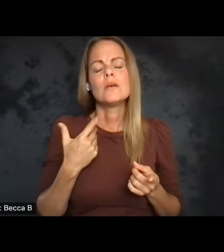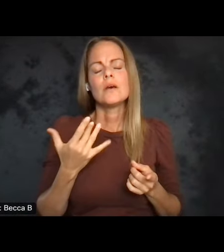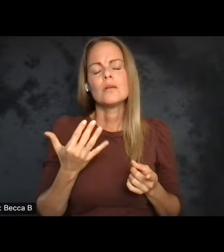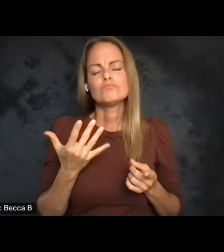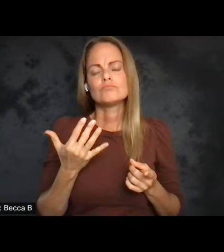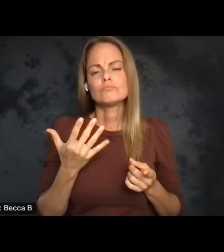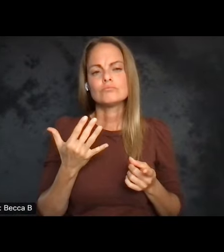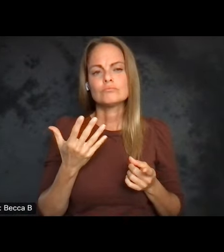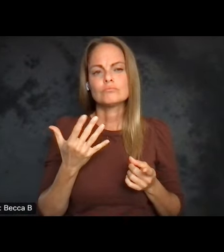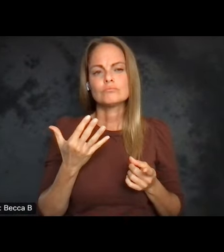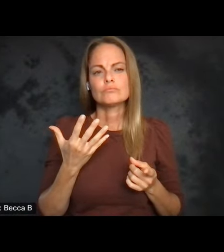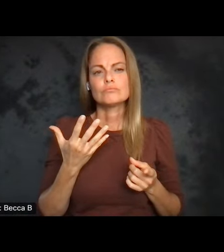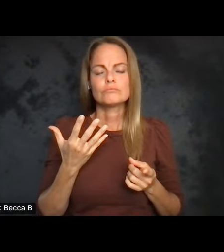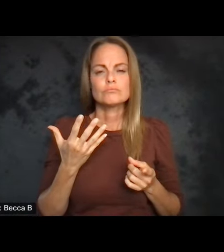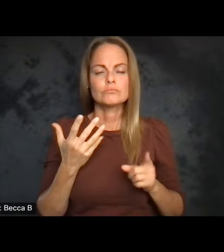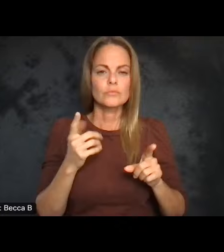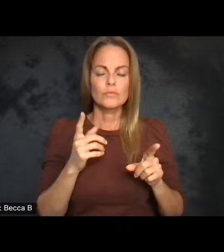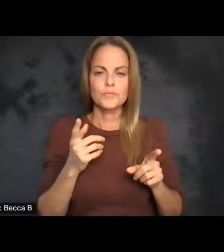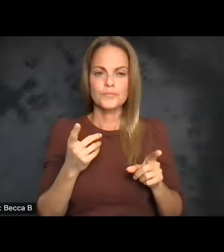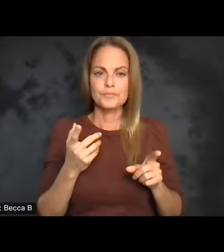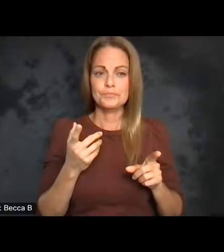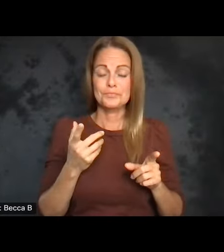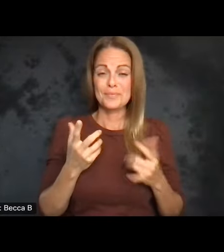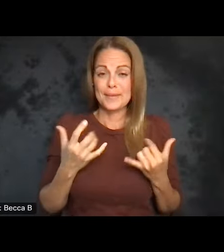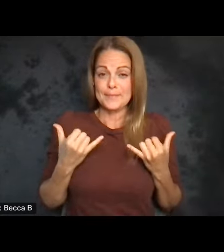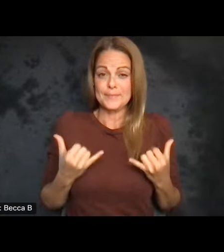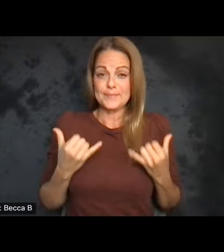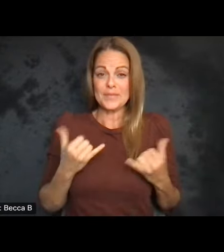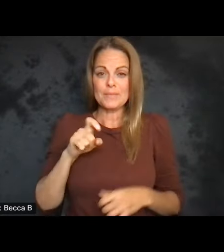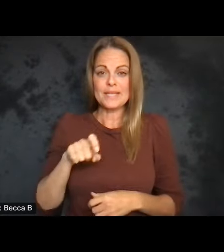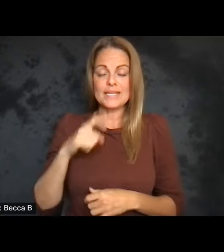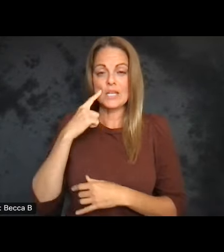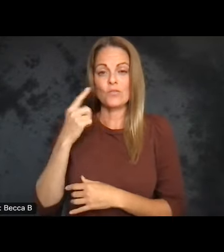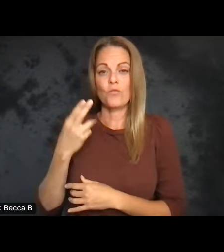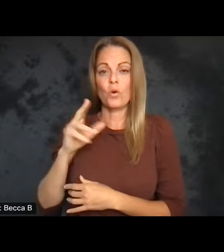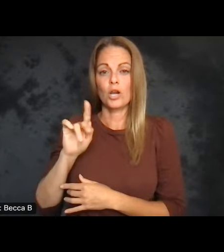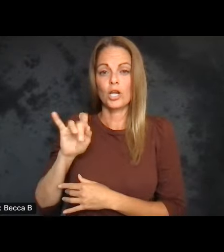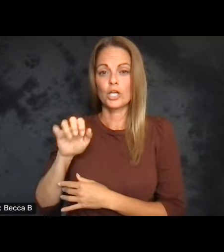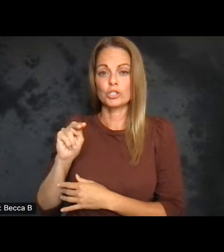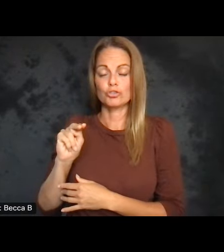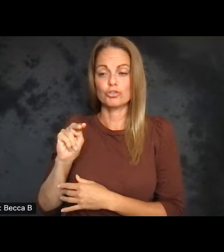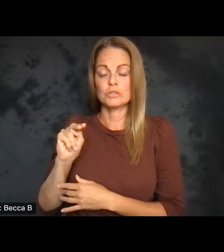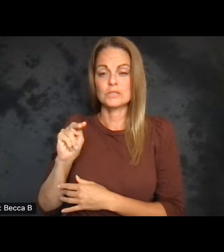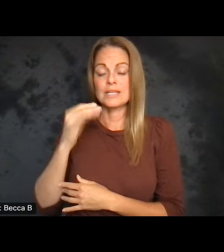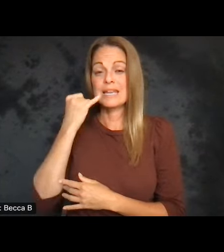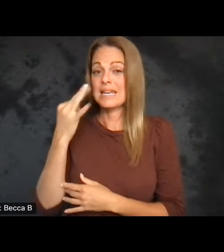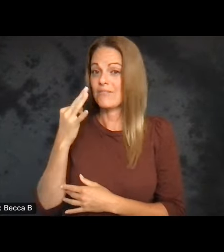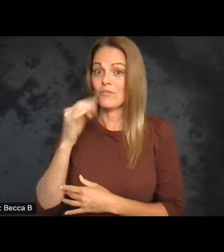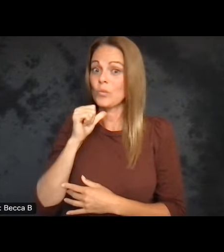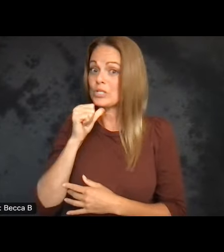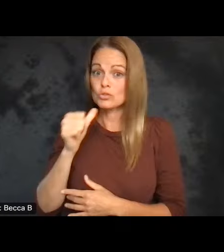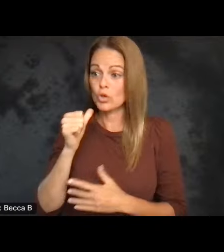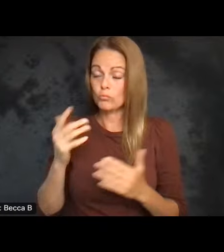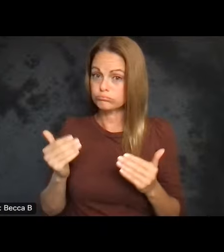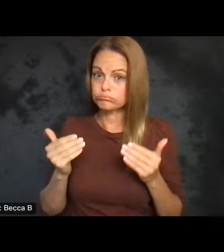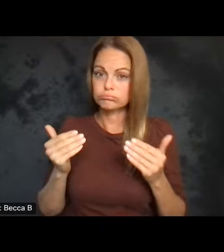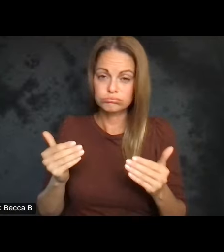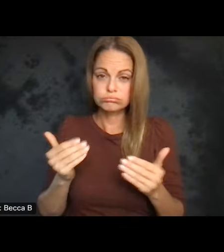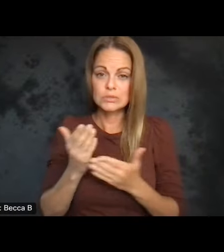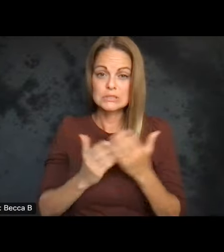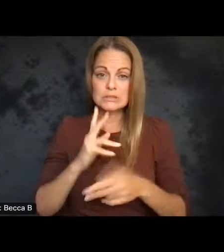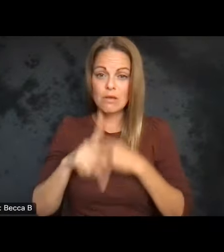they're also telling us that the immediate needs for Hutchinson, if we don't go forward with the rebuild, are something like 80